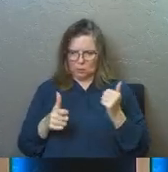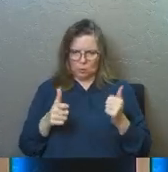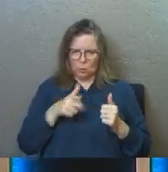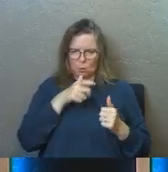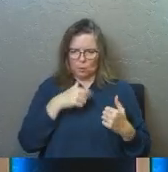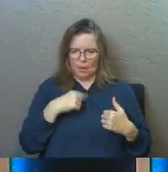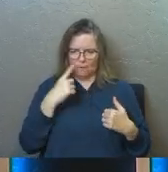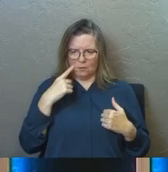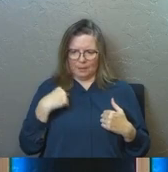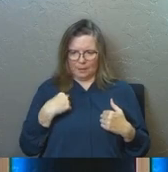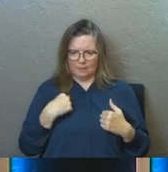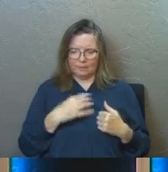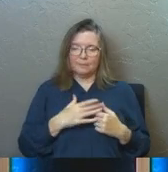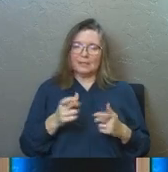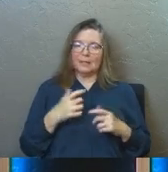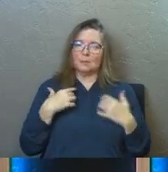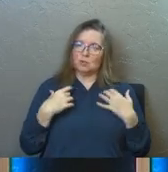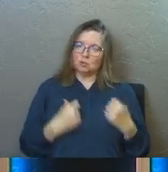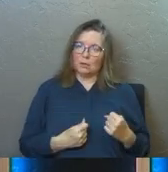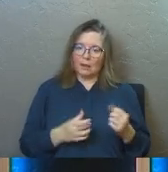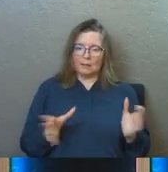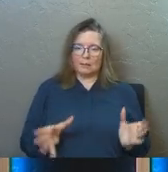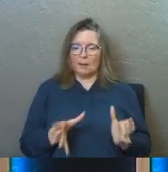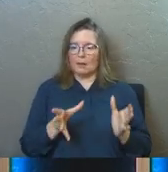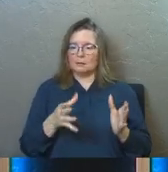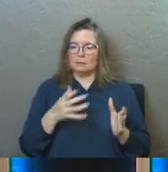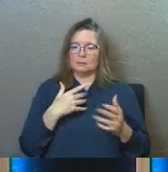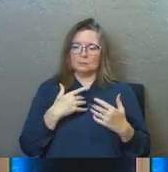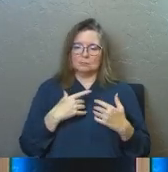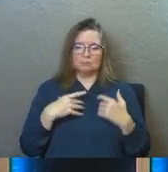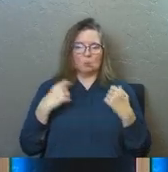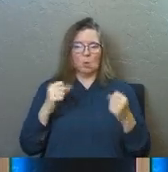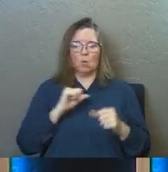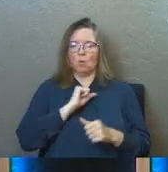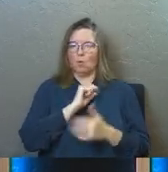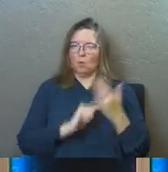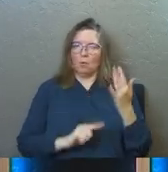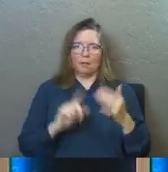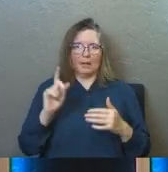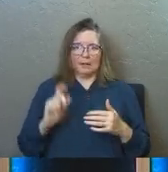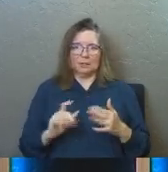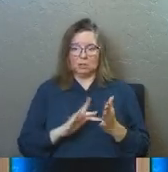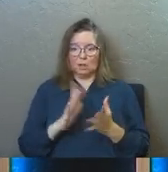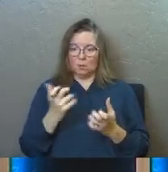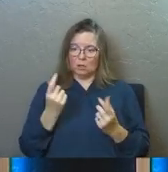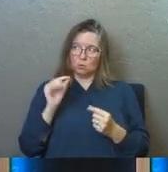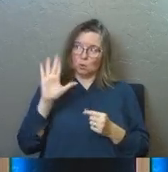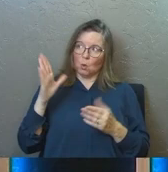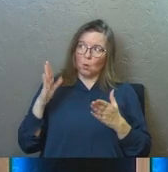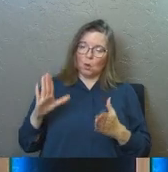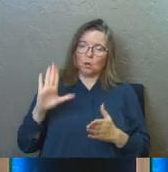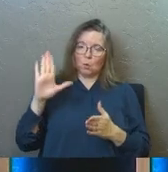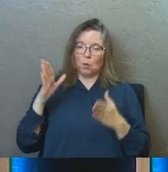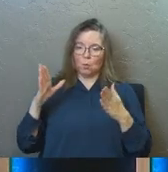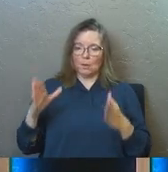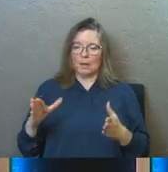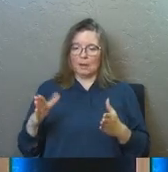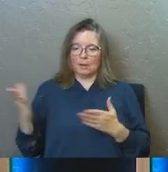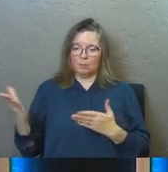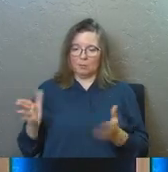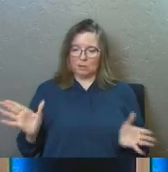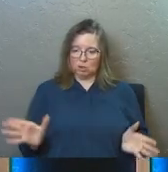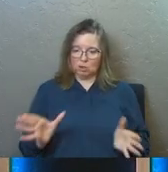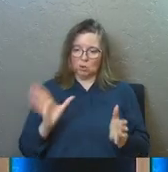Who do you have for me? Give me strength, give me guidance, give me boldness, all that I need, Jesus. Because I want to do it your way, because your way, it